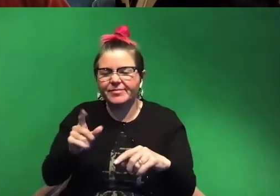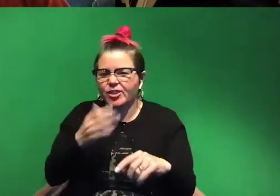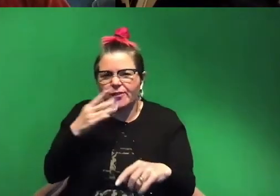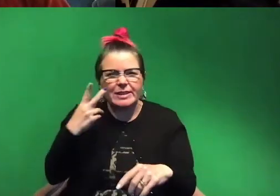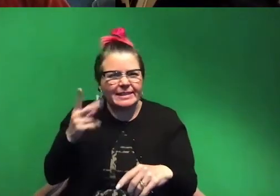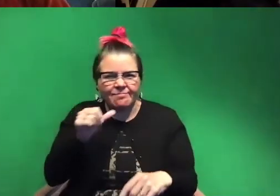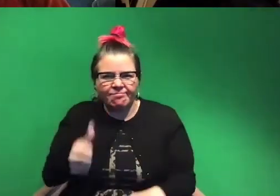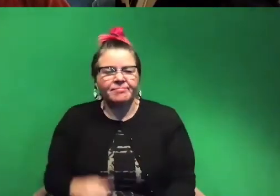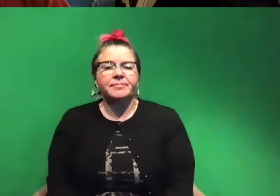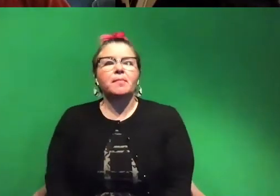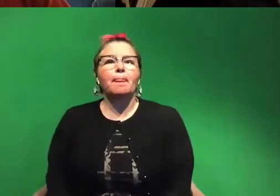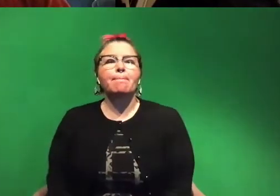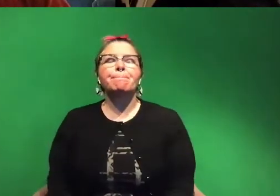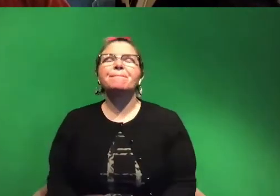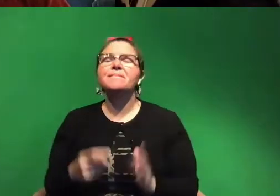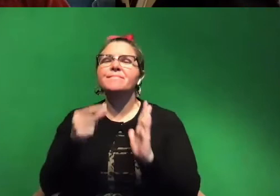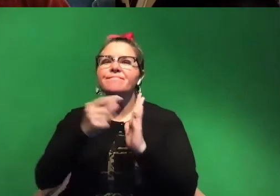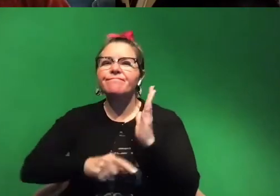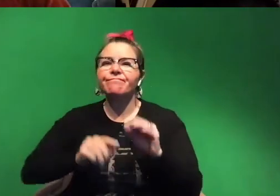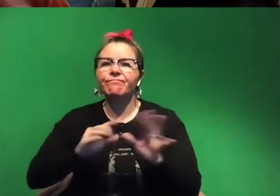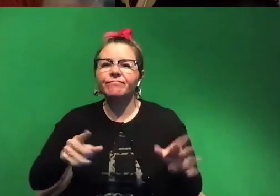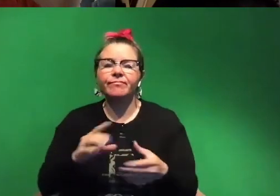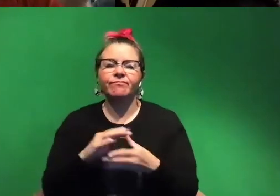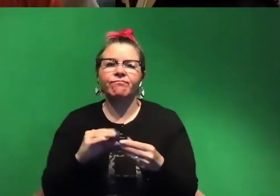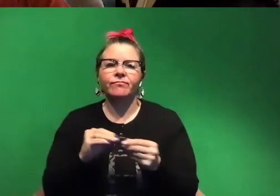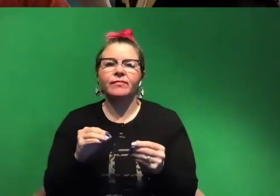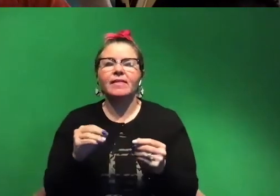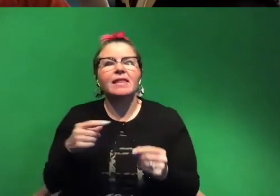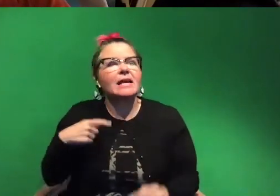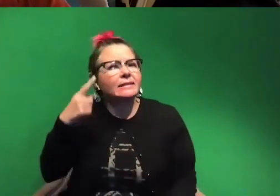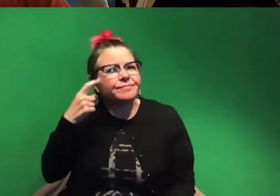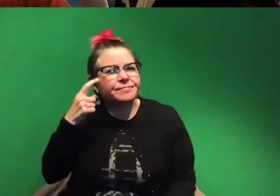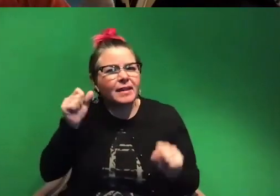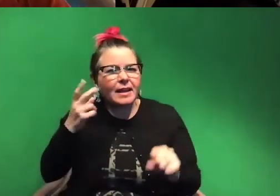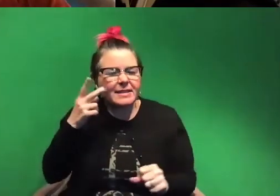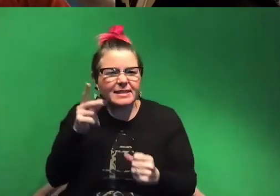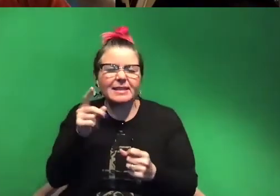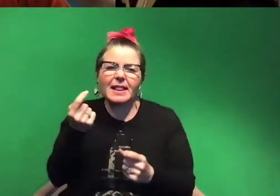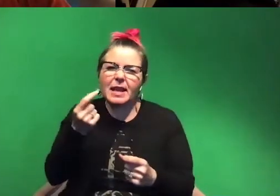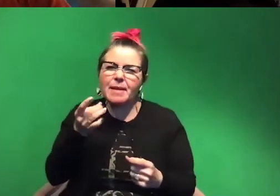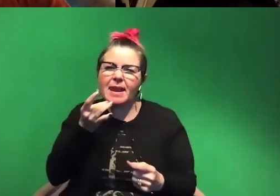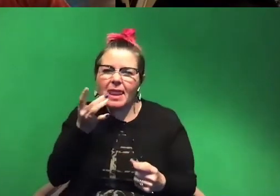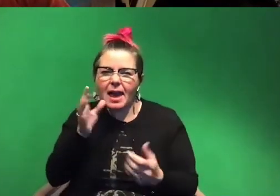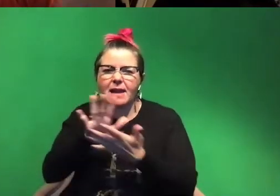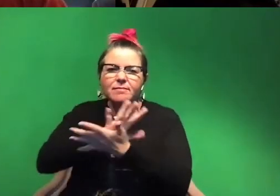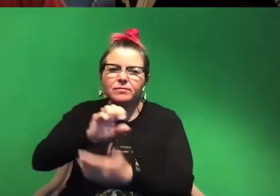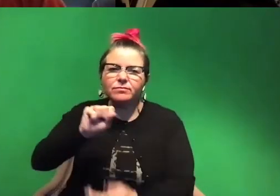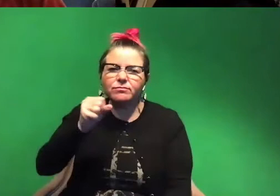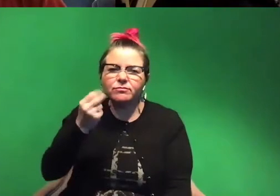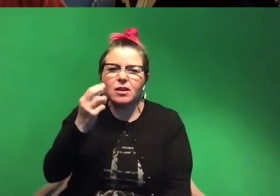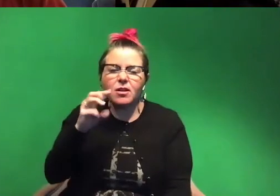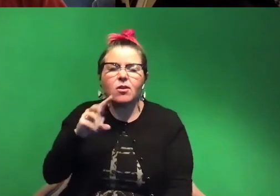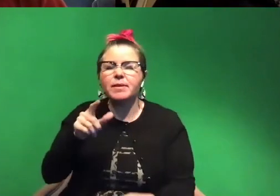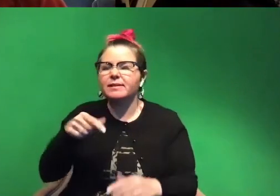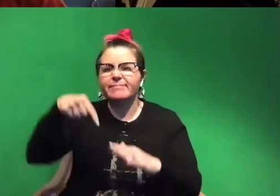the literature says right now that they think they can see a little bit of light and shadow, but again, they're living so deep